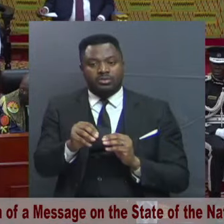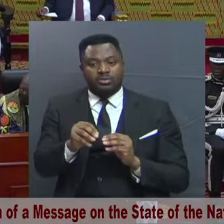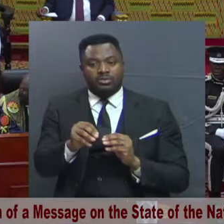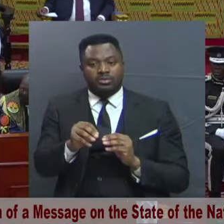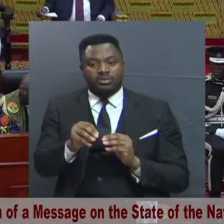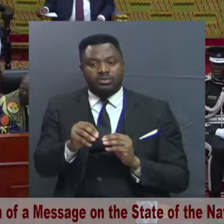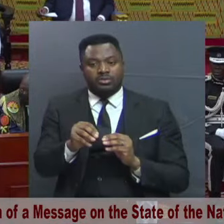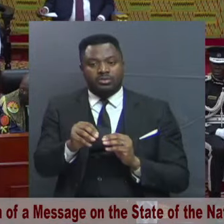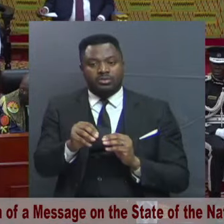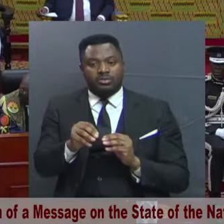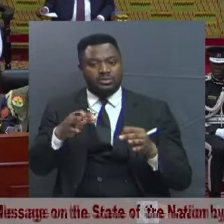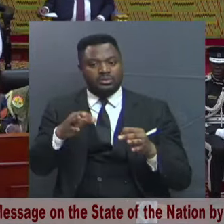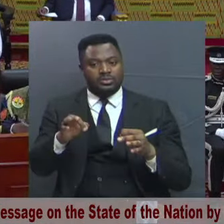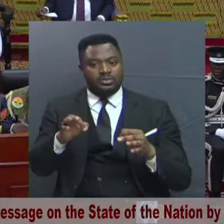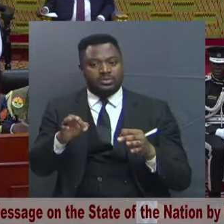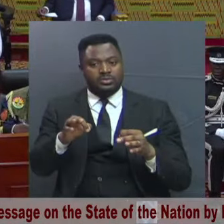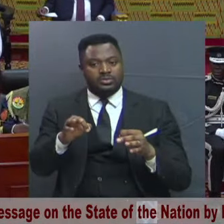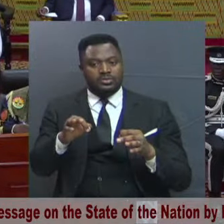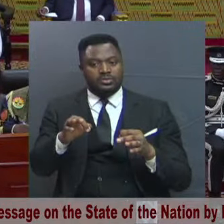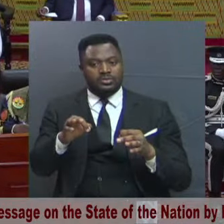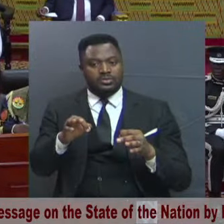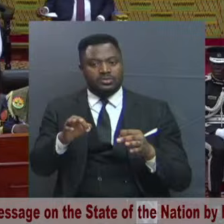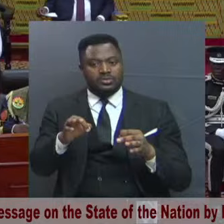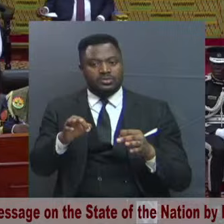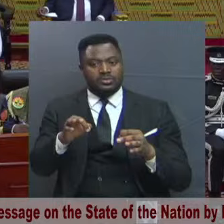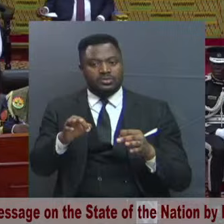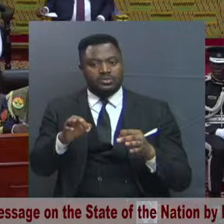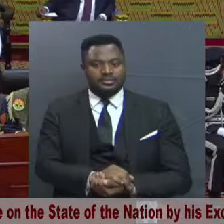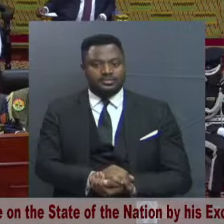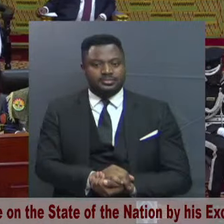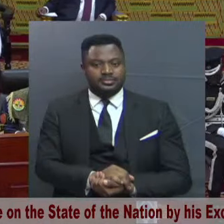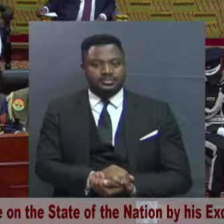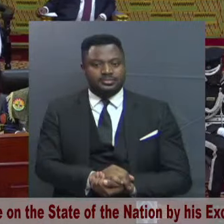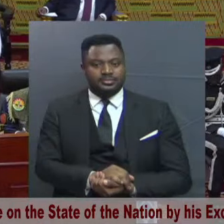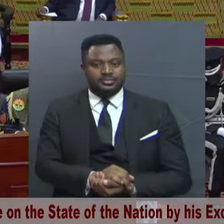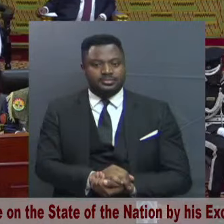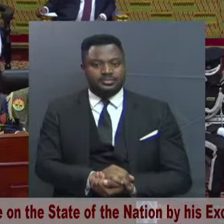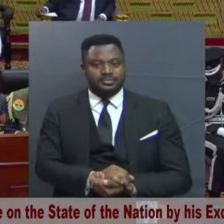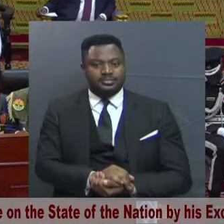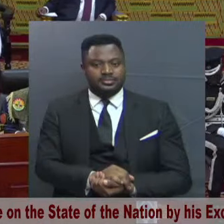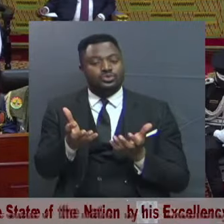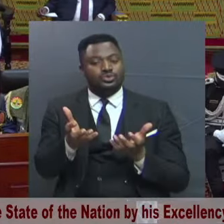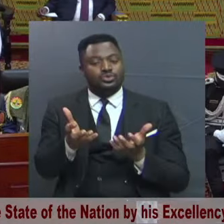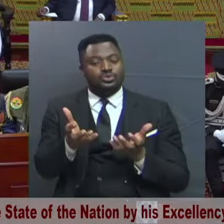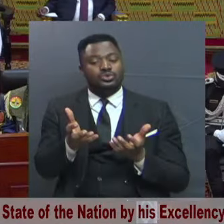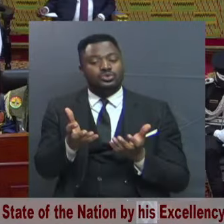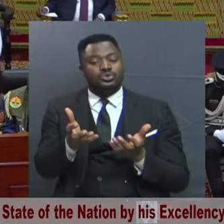adment of this set I say I don't want